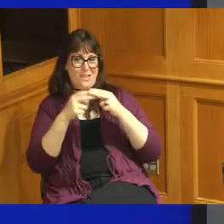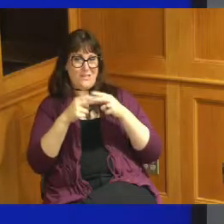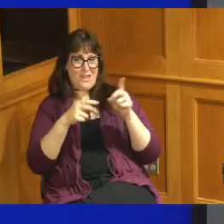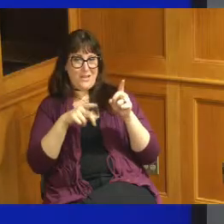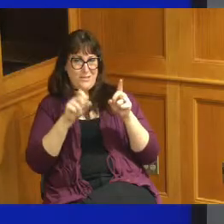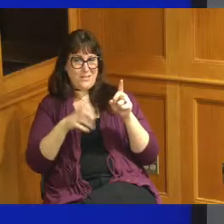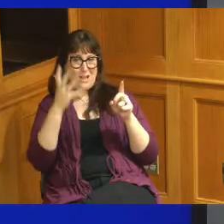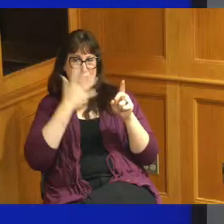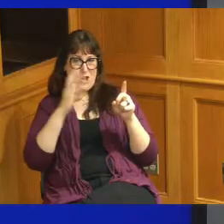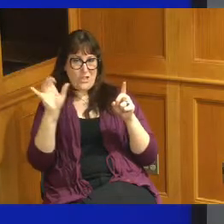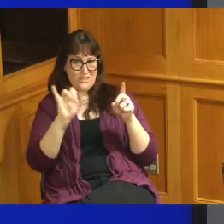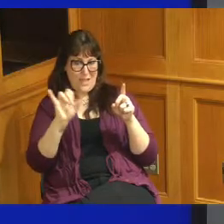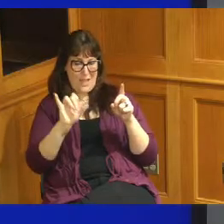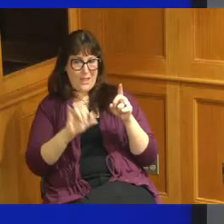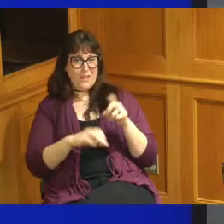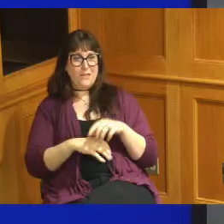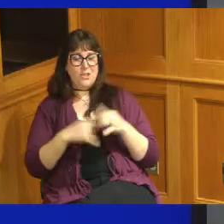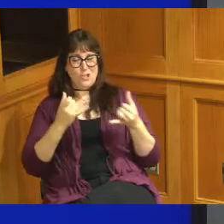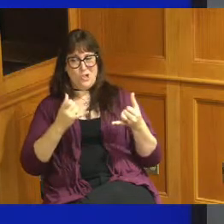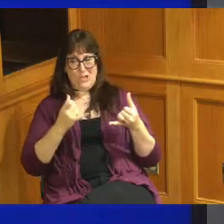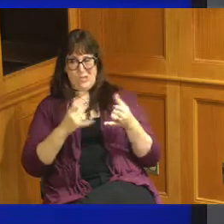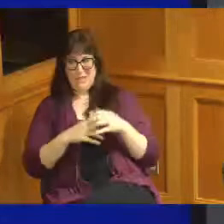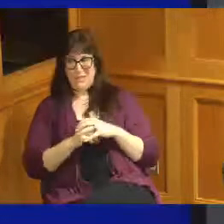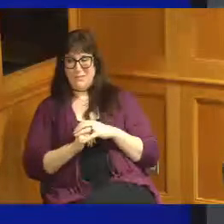the property looks like currently.